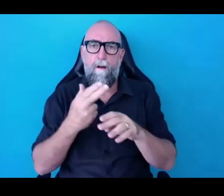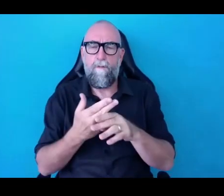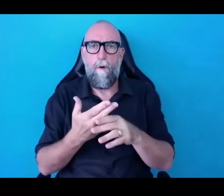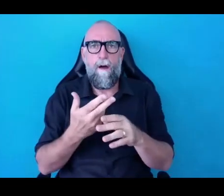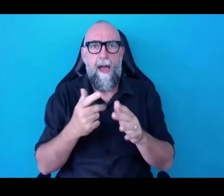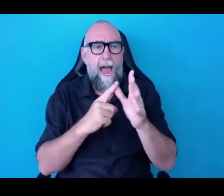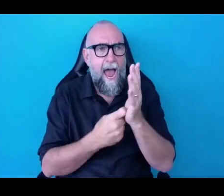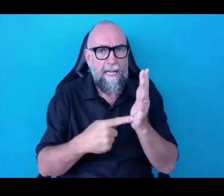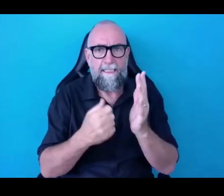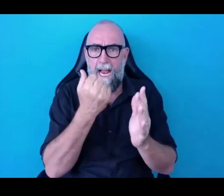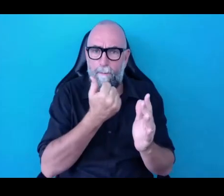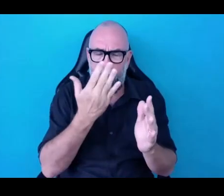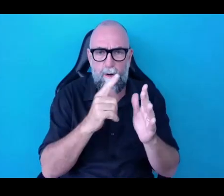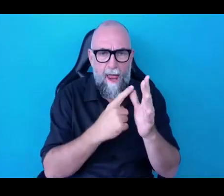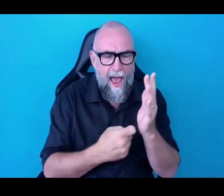So